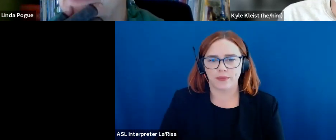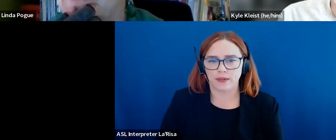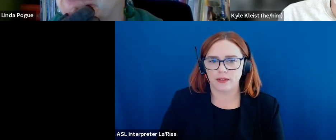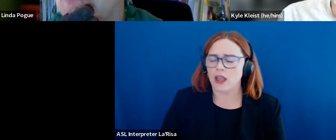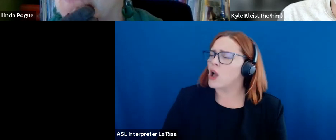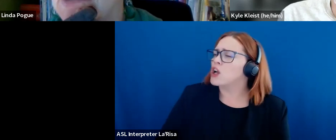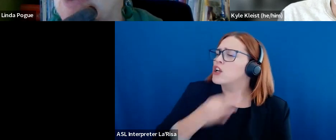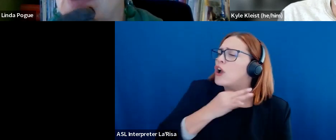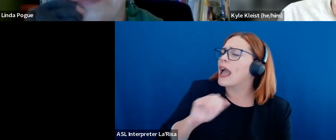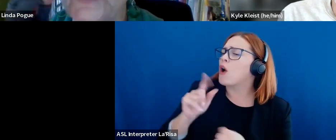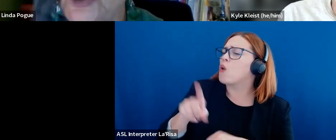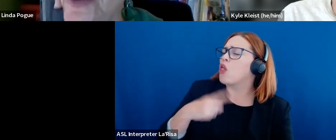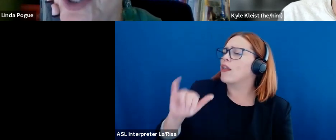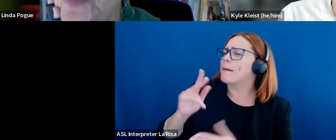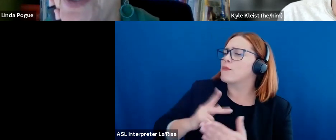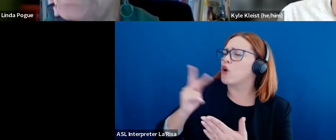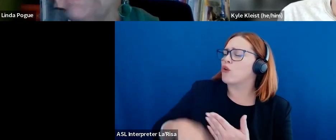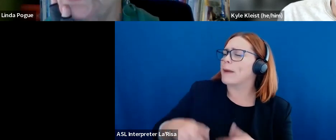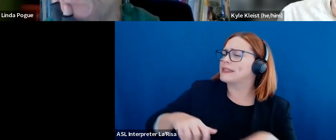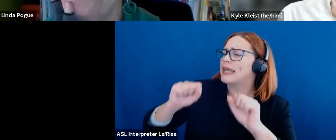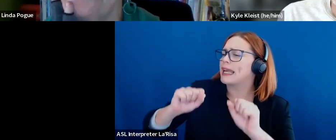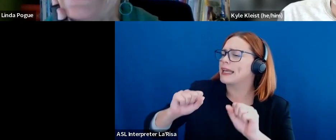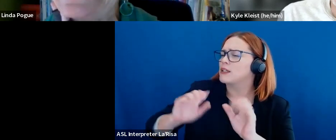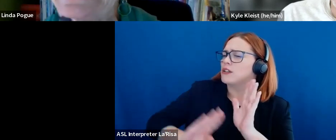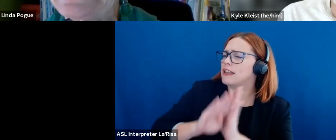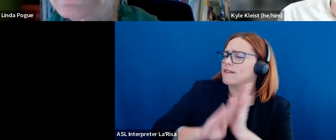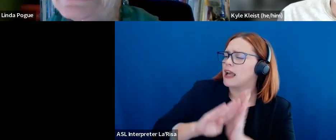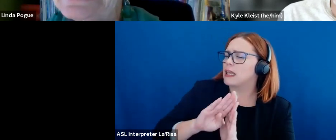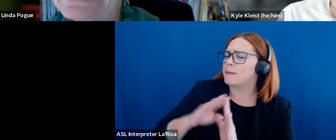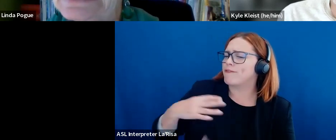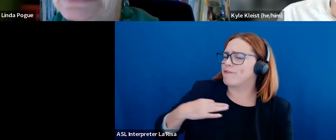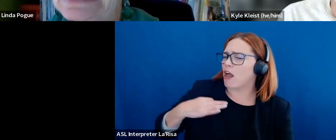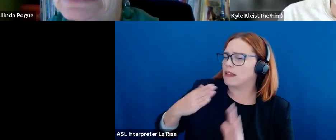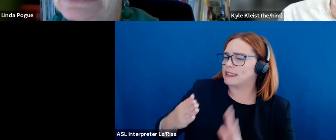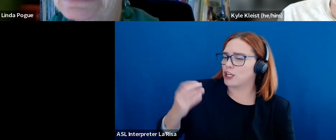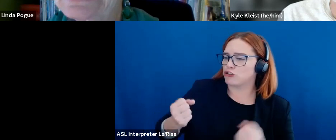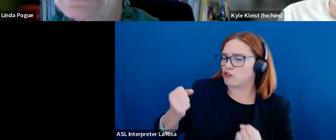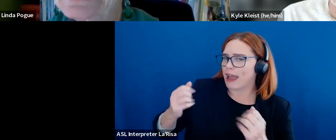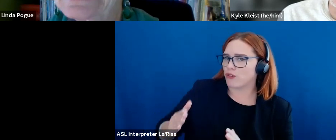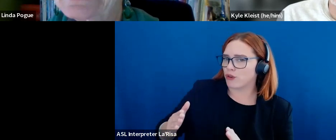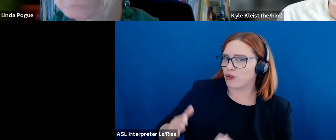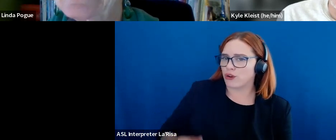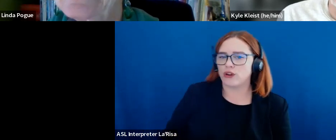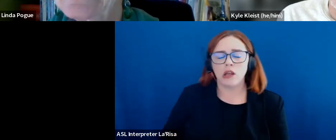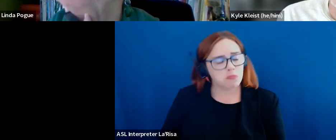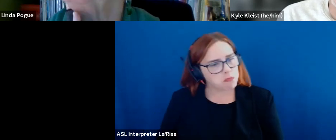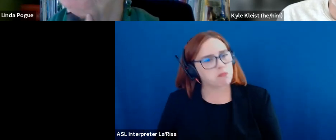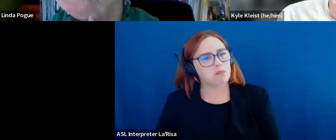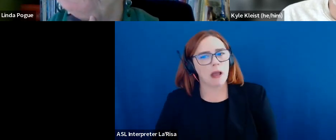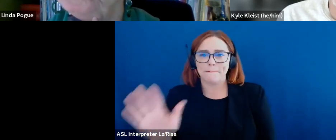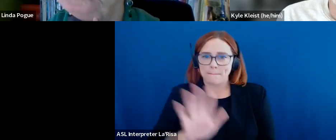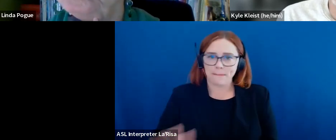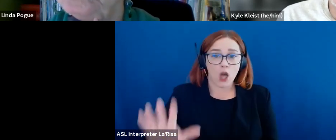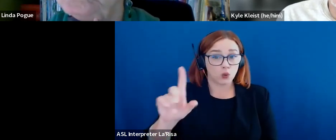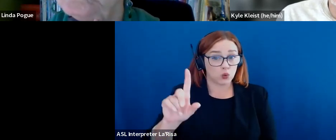take to develop? Can you answer that question off the top of your head, or is it too complicated? It's been about 20 years now going strong, but yeah,